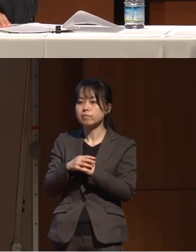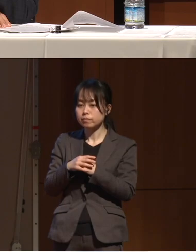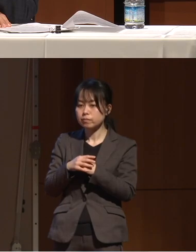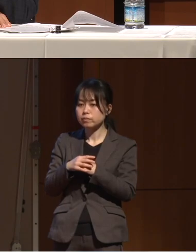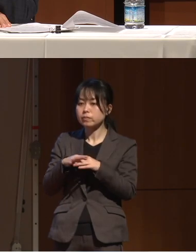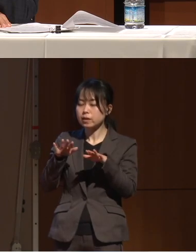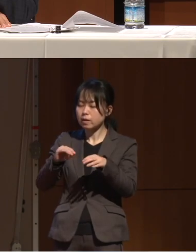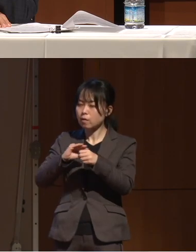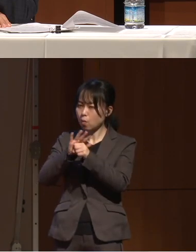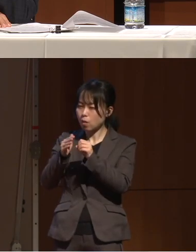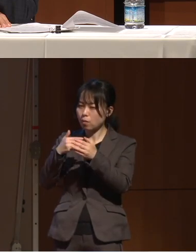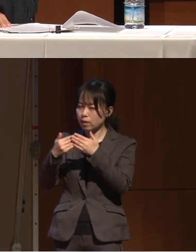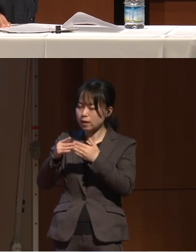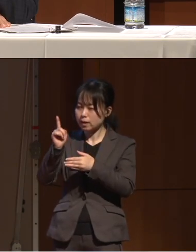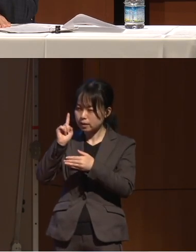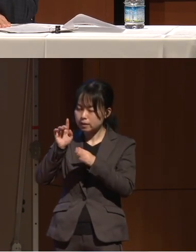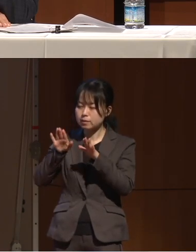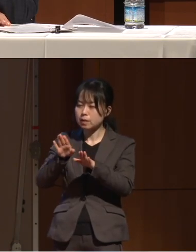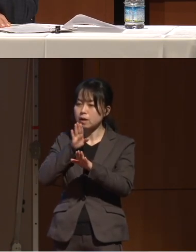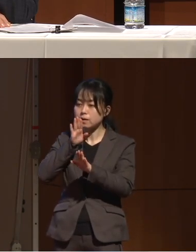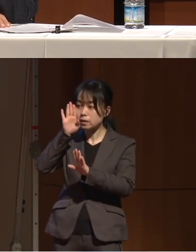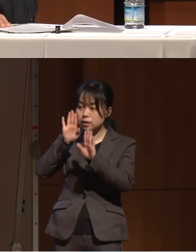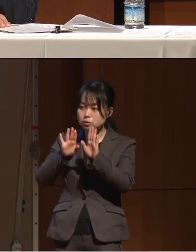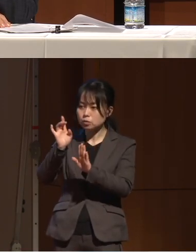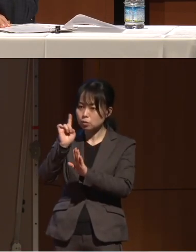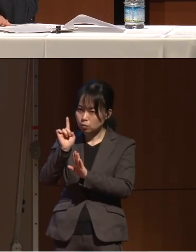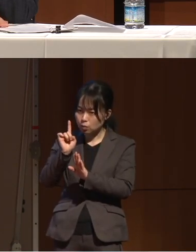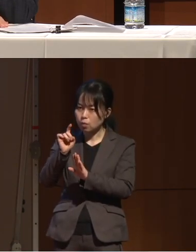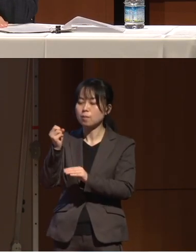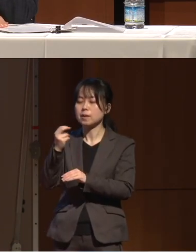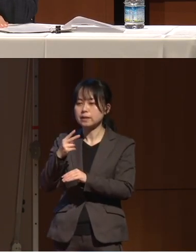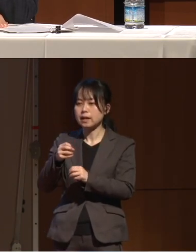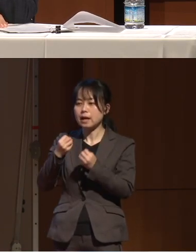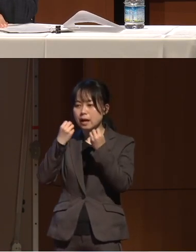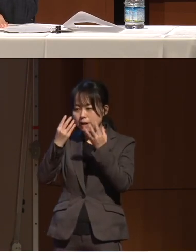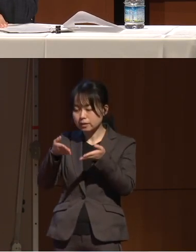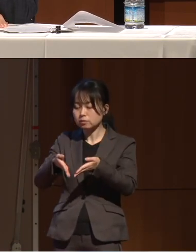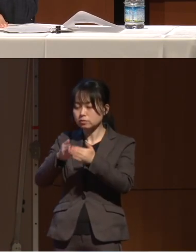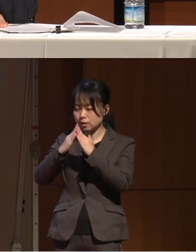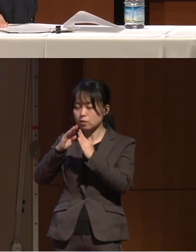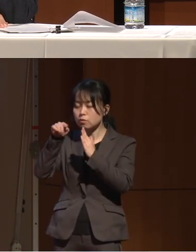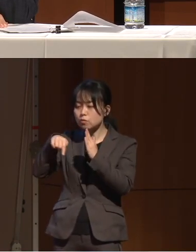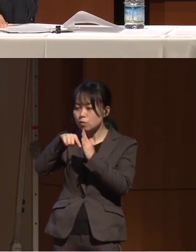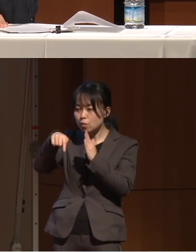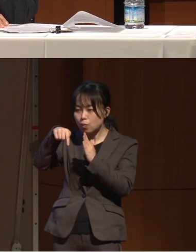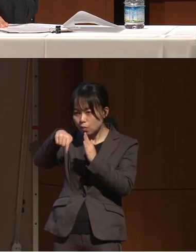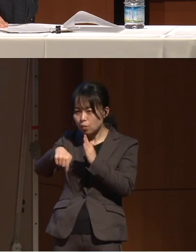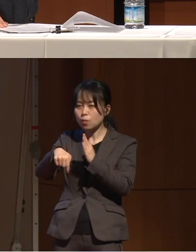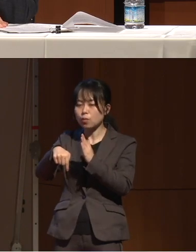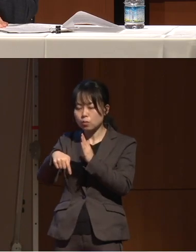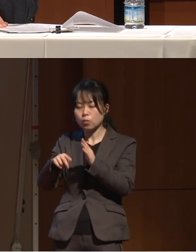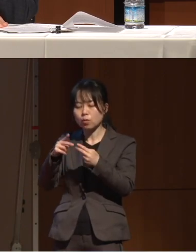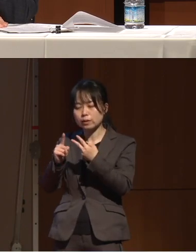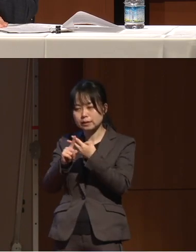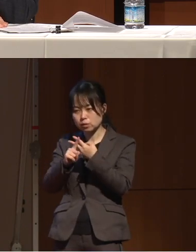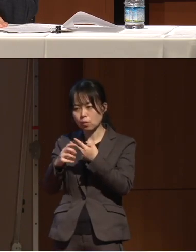JIS will carry out in the future. This is a kind of preparation for